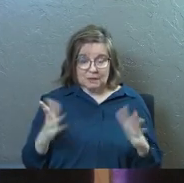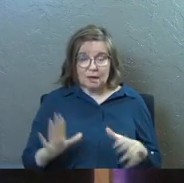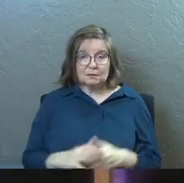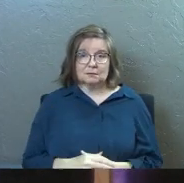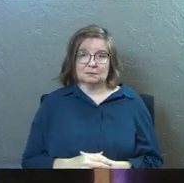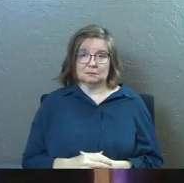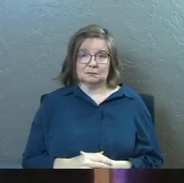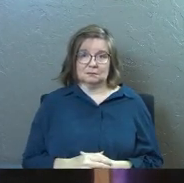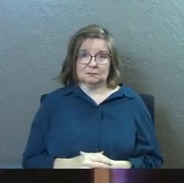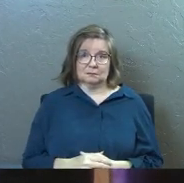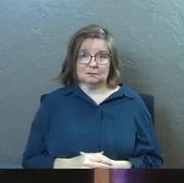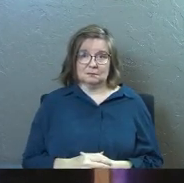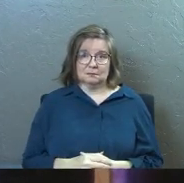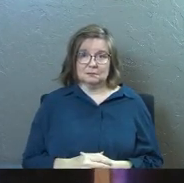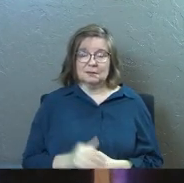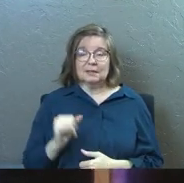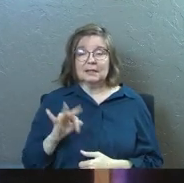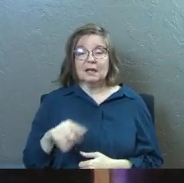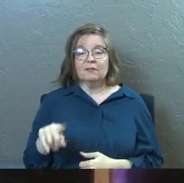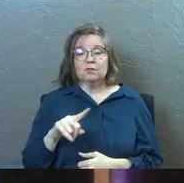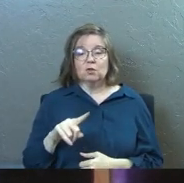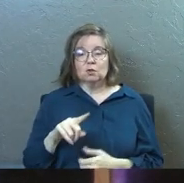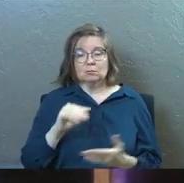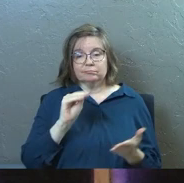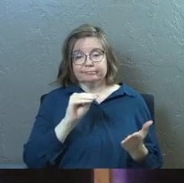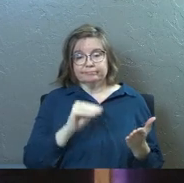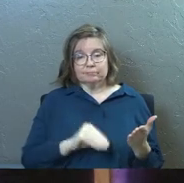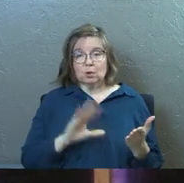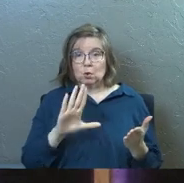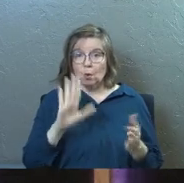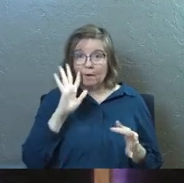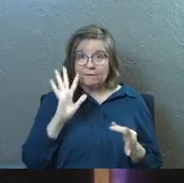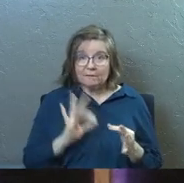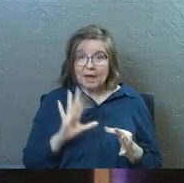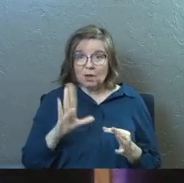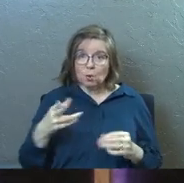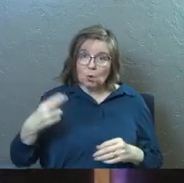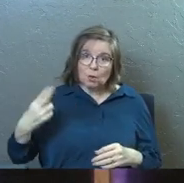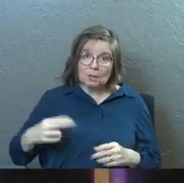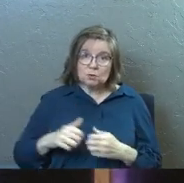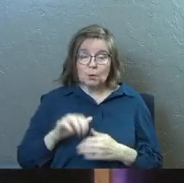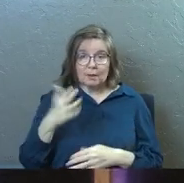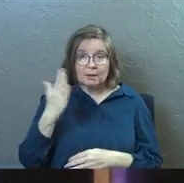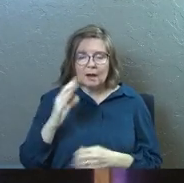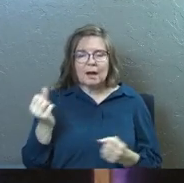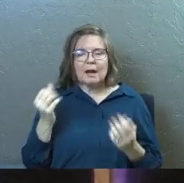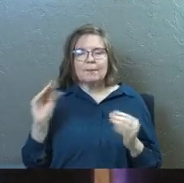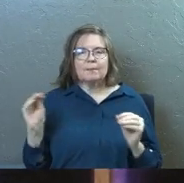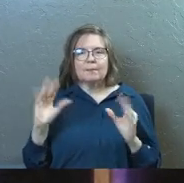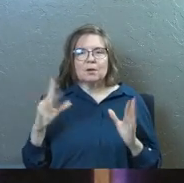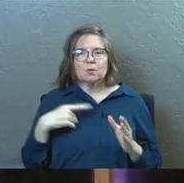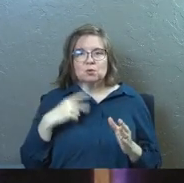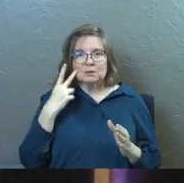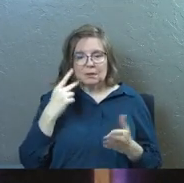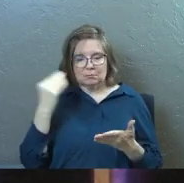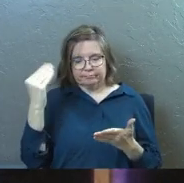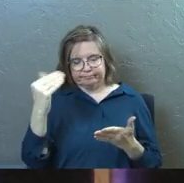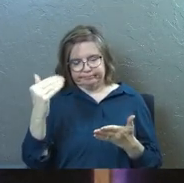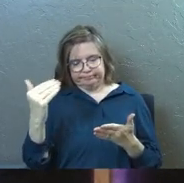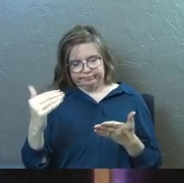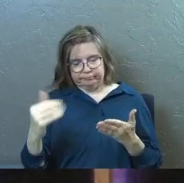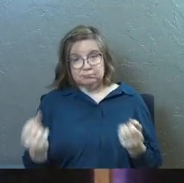done. If you chronicled your faith and your history with God, how many miracles would there be?